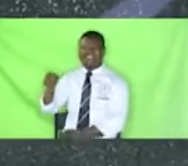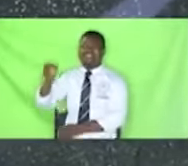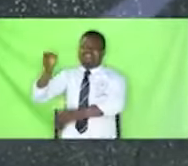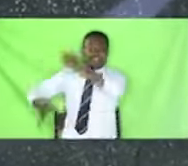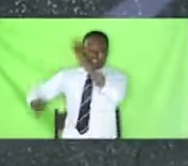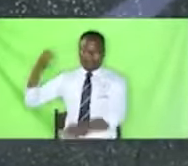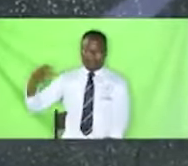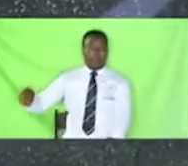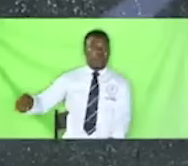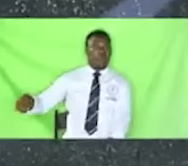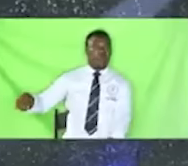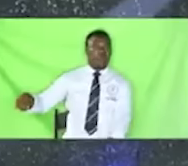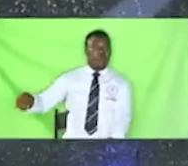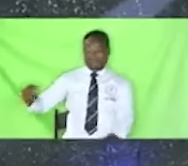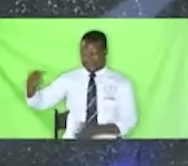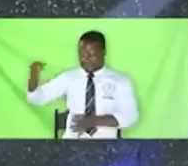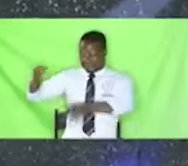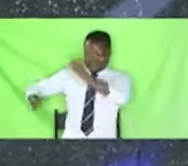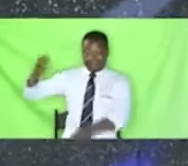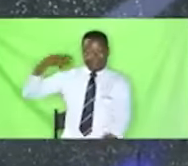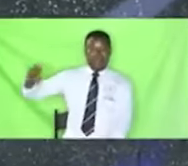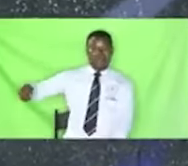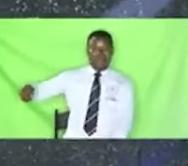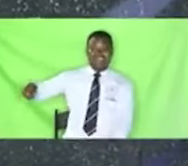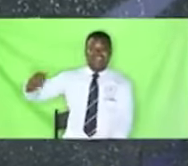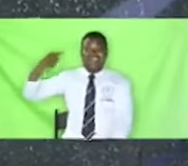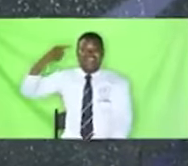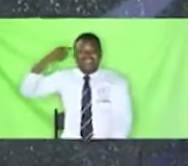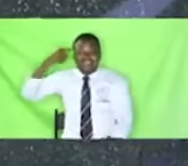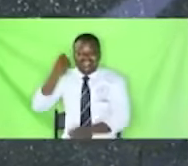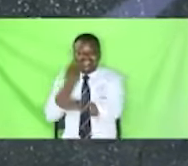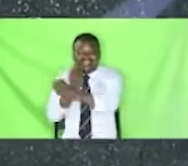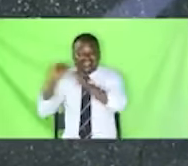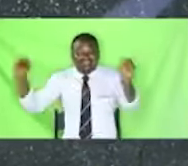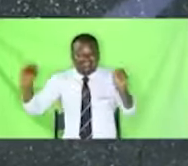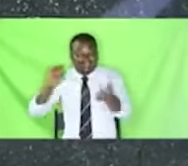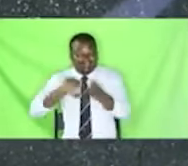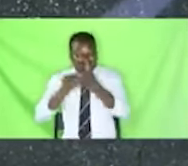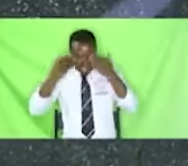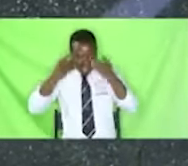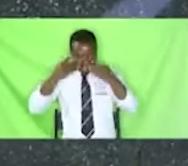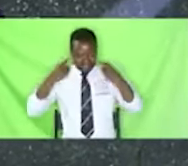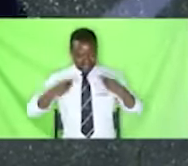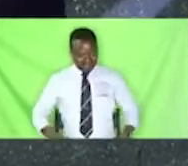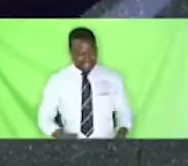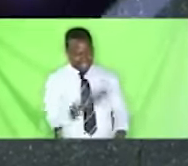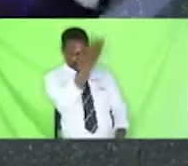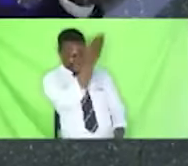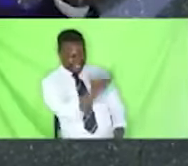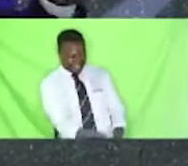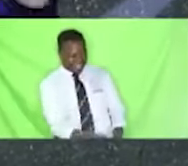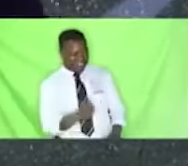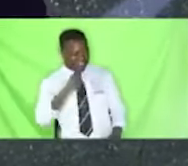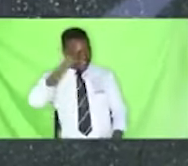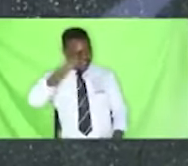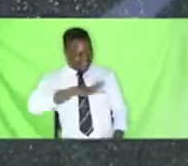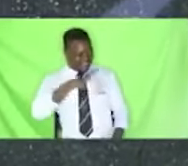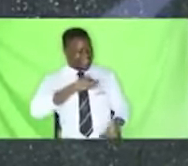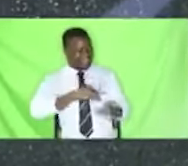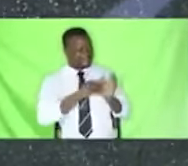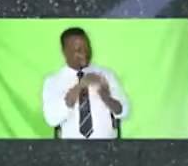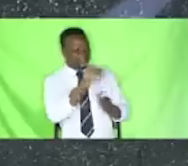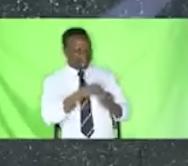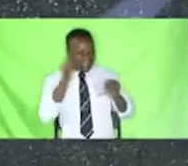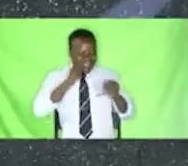She thinks that salvation is in the way she has dressed. and that this one cannot be in